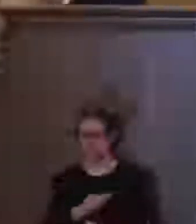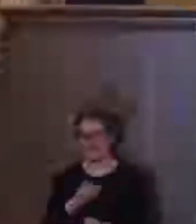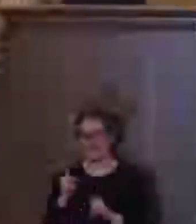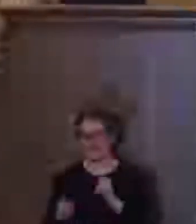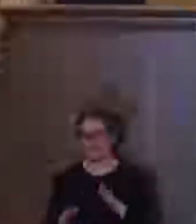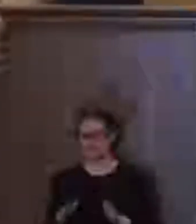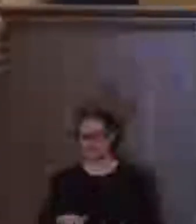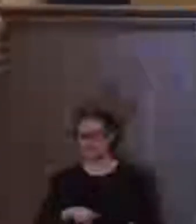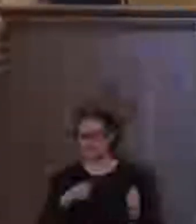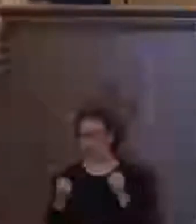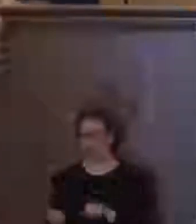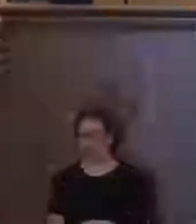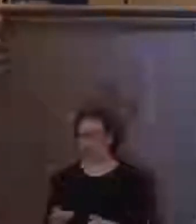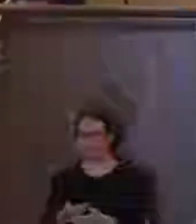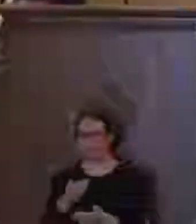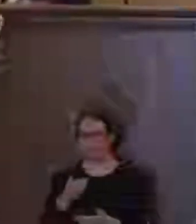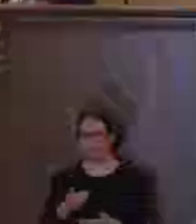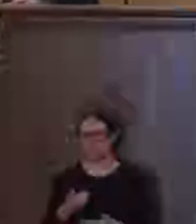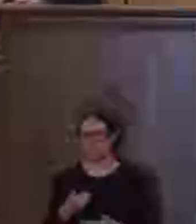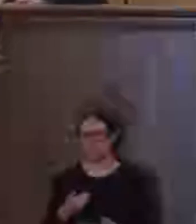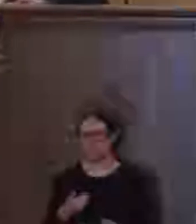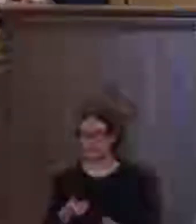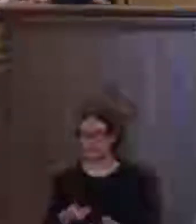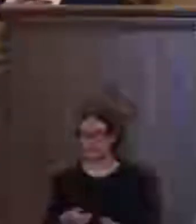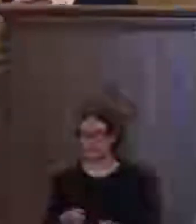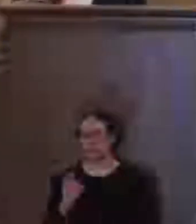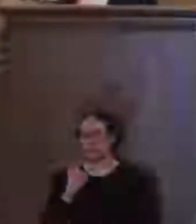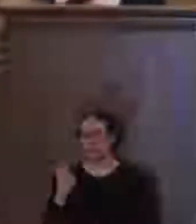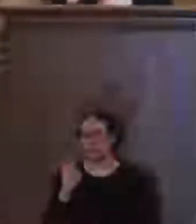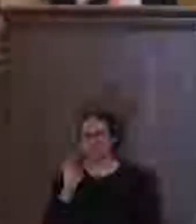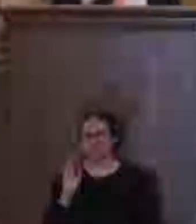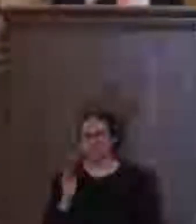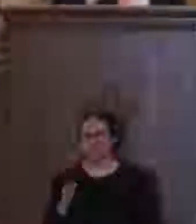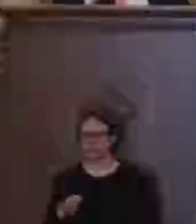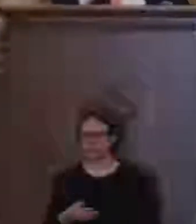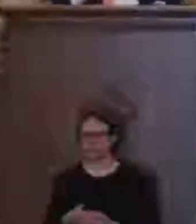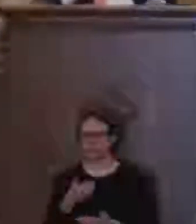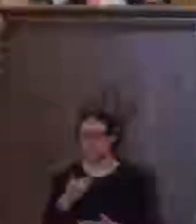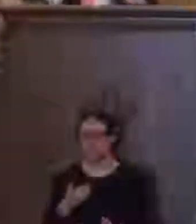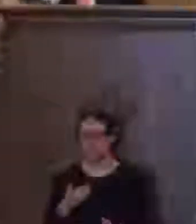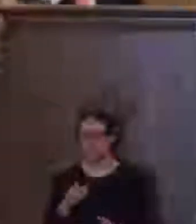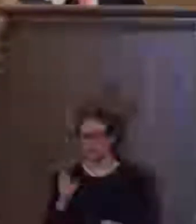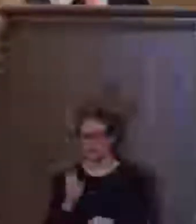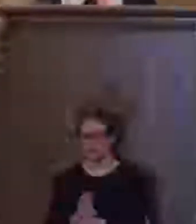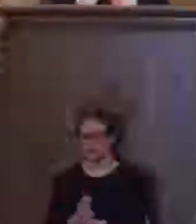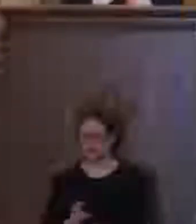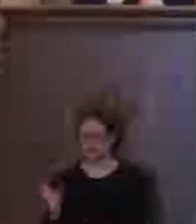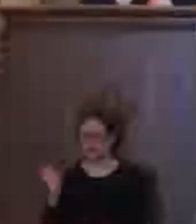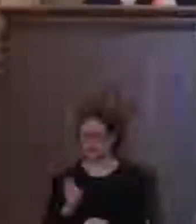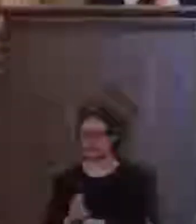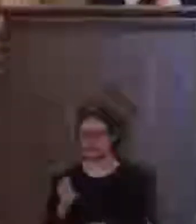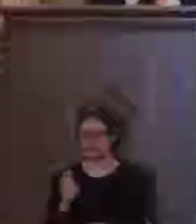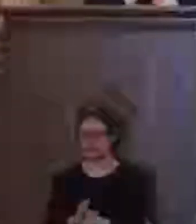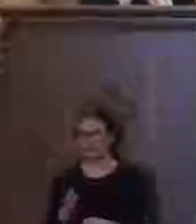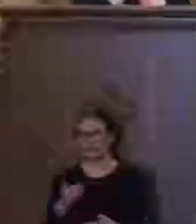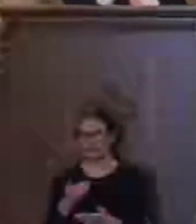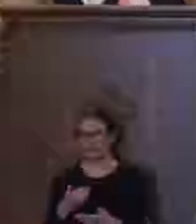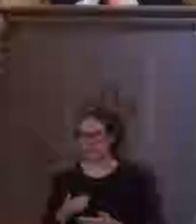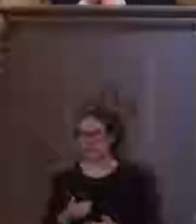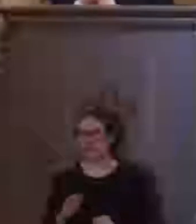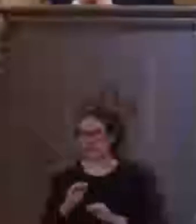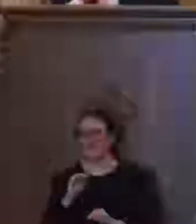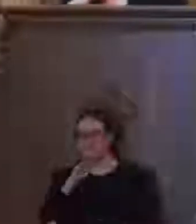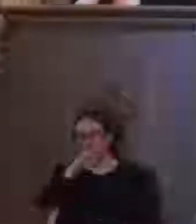been baptized before. I've been preached to before. I've been to church after church before. But